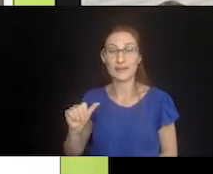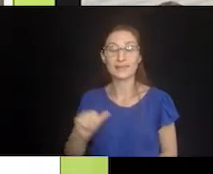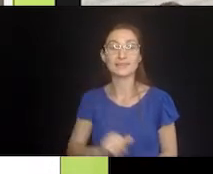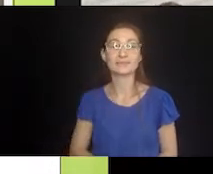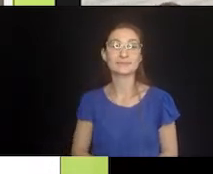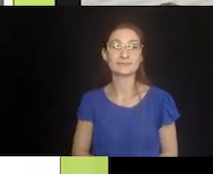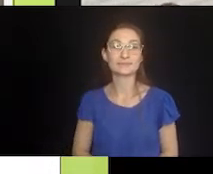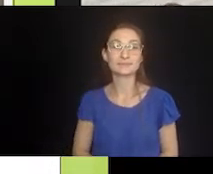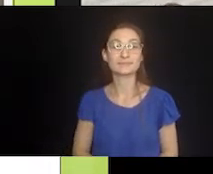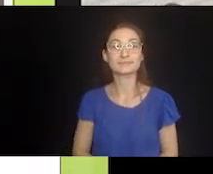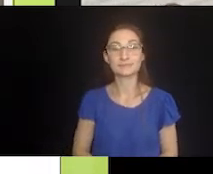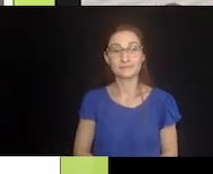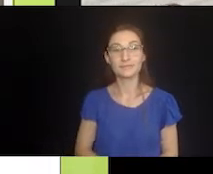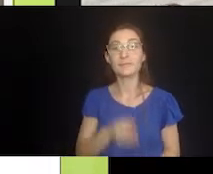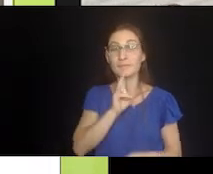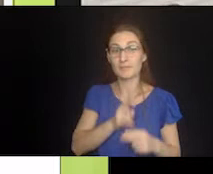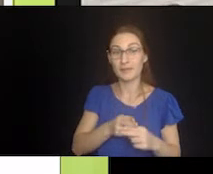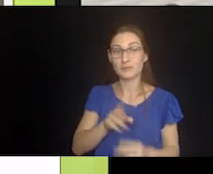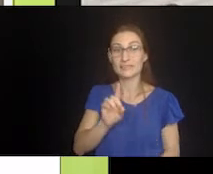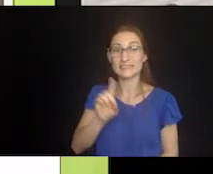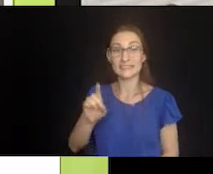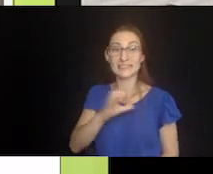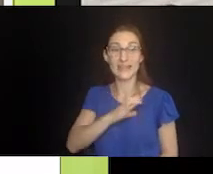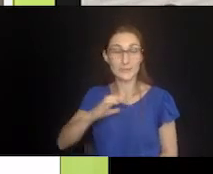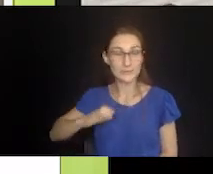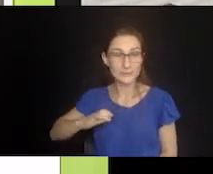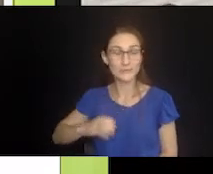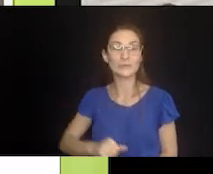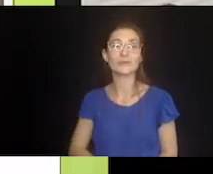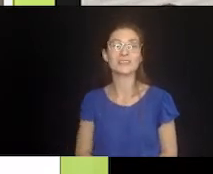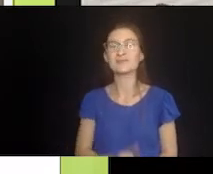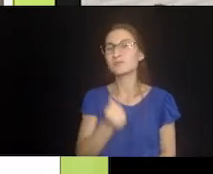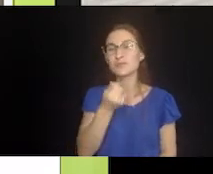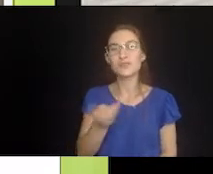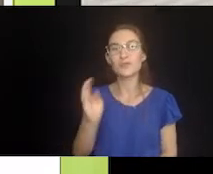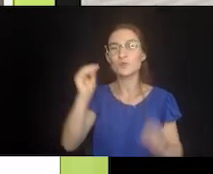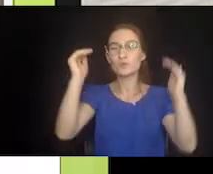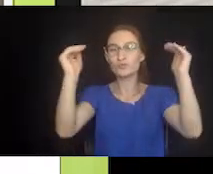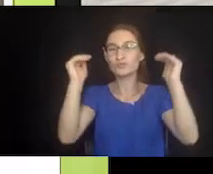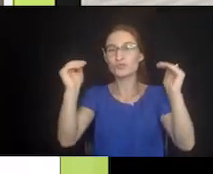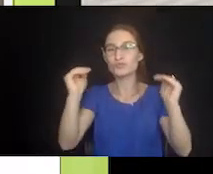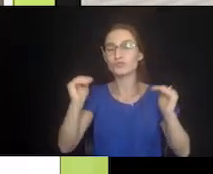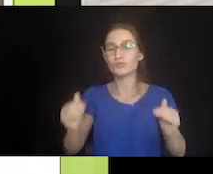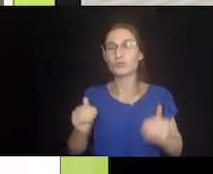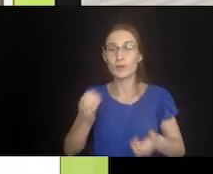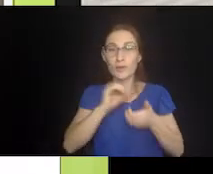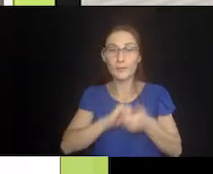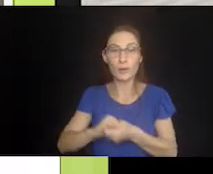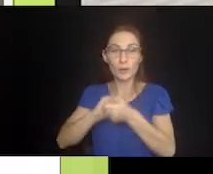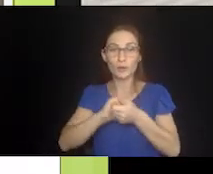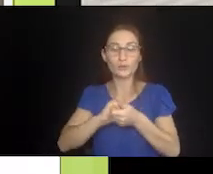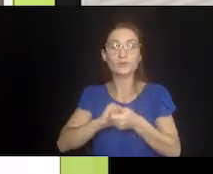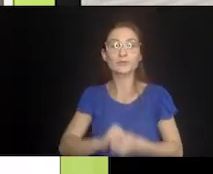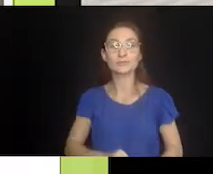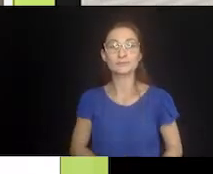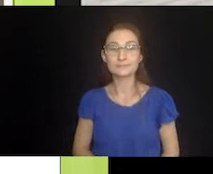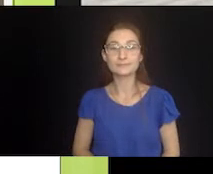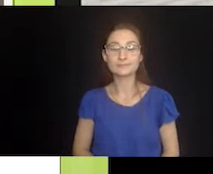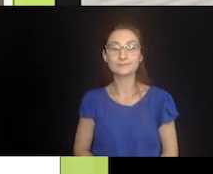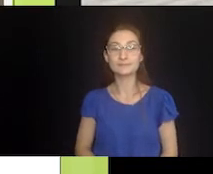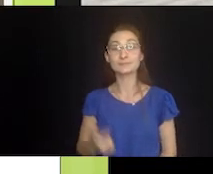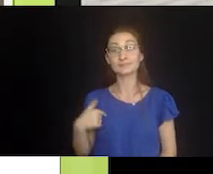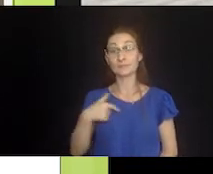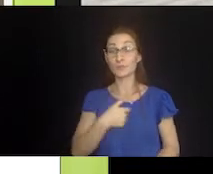Florida. We mentioned the DD Council and Disability Rights Florida. These are just a few people that we partner